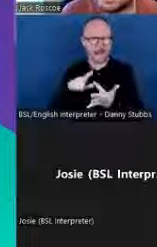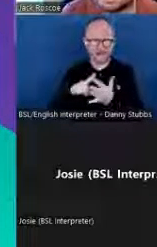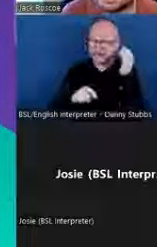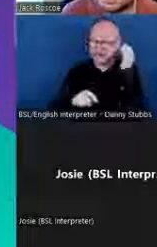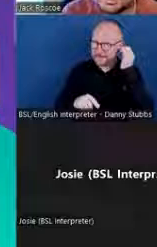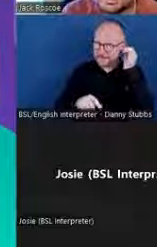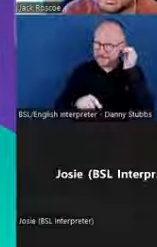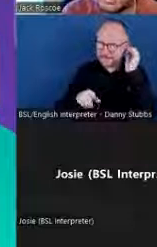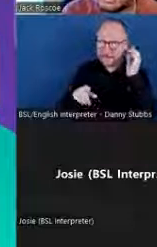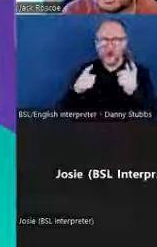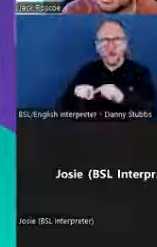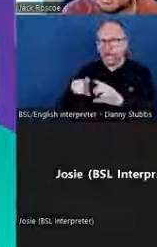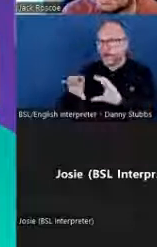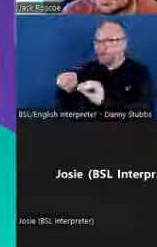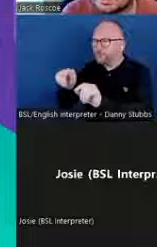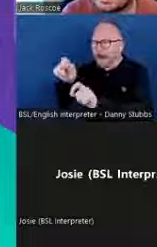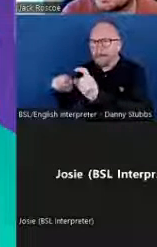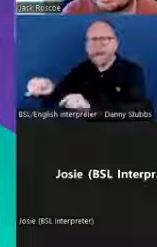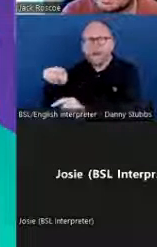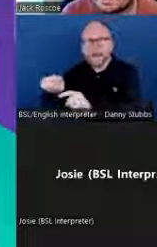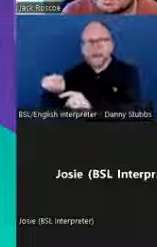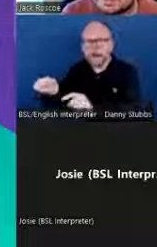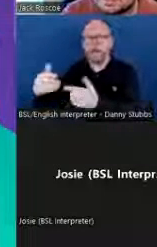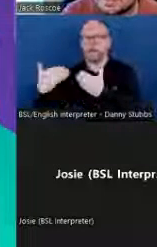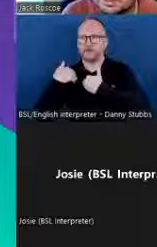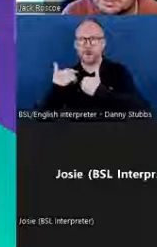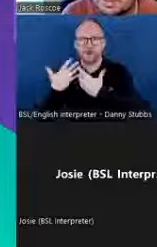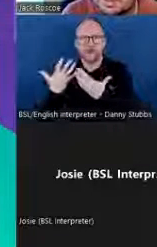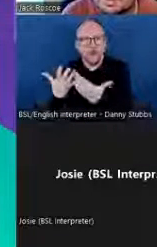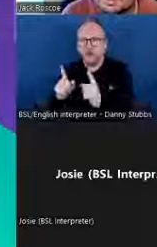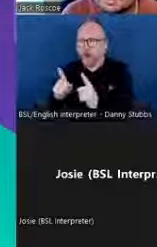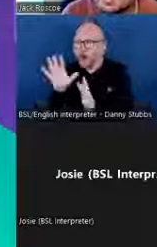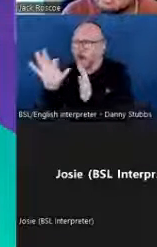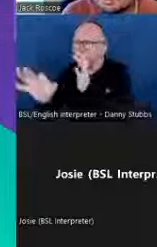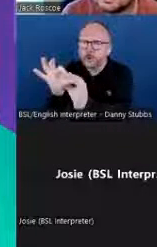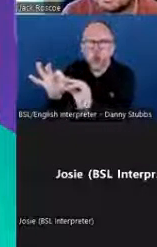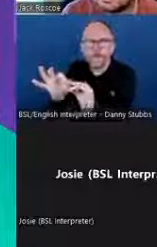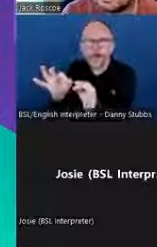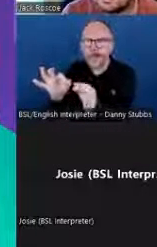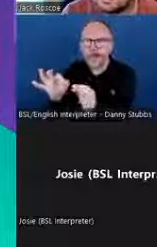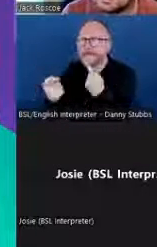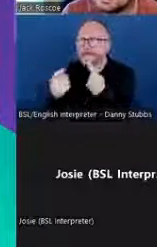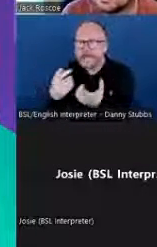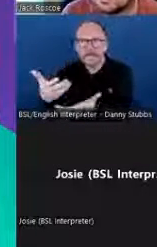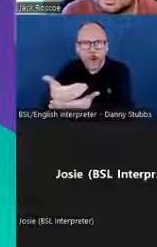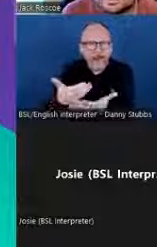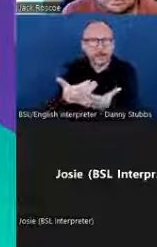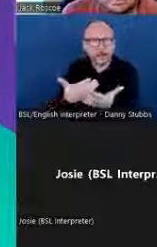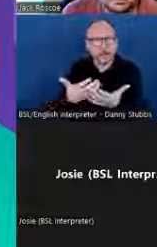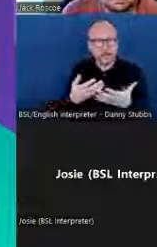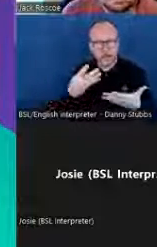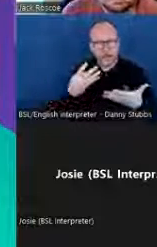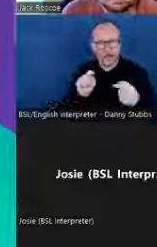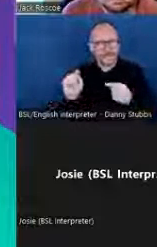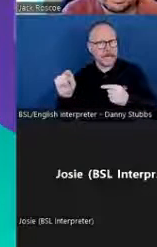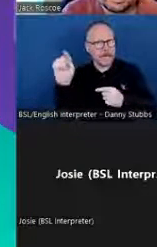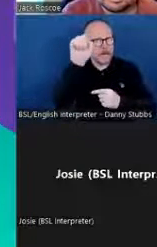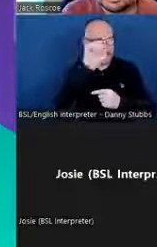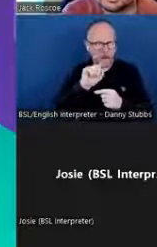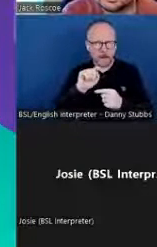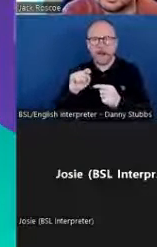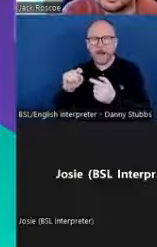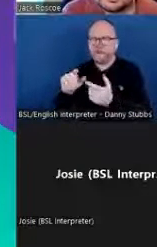19 locations to carry out surveys and other forms of data collection at every single one of the Poppies installations.